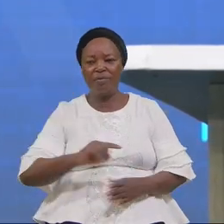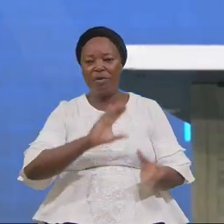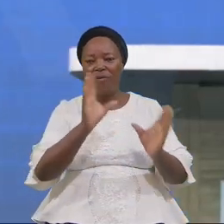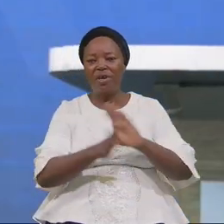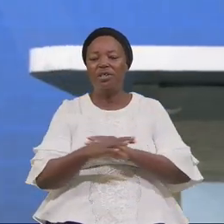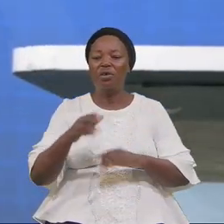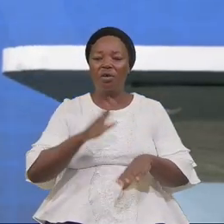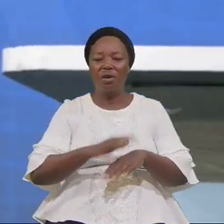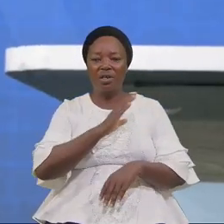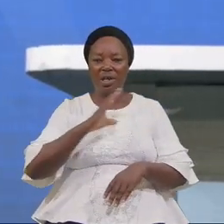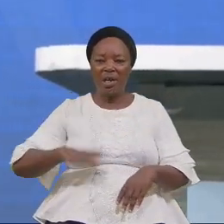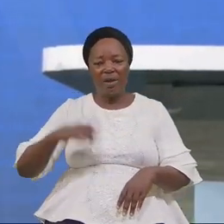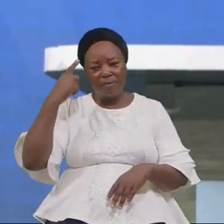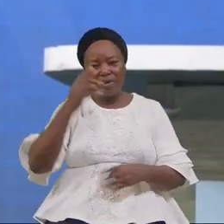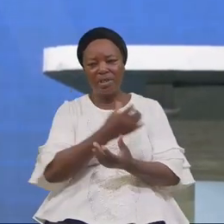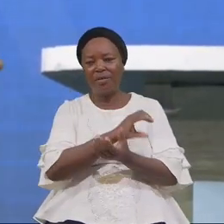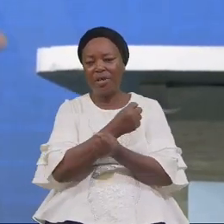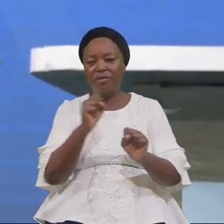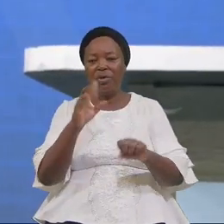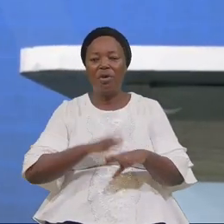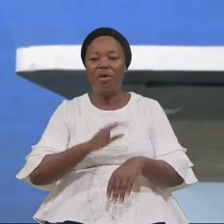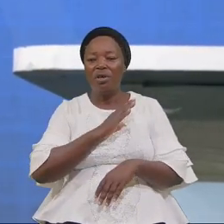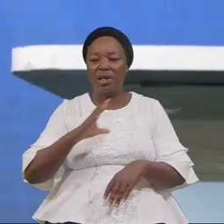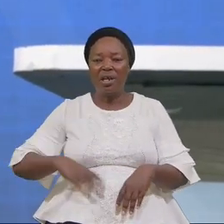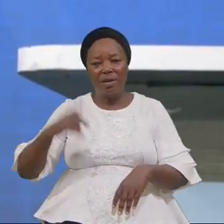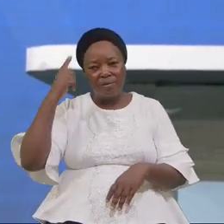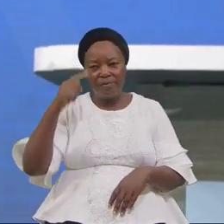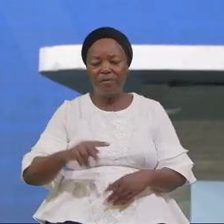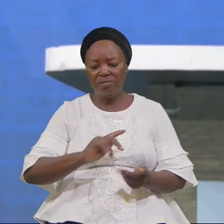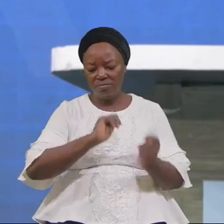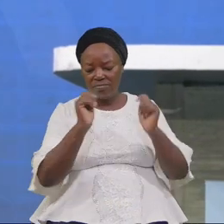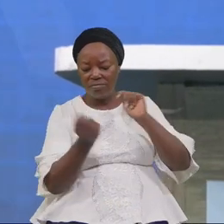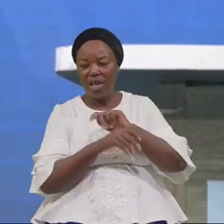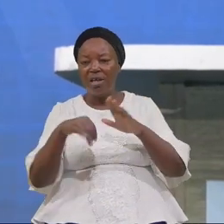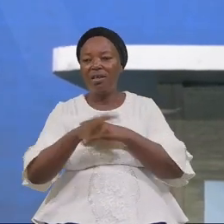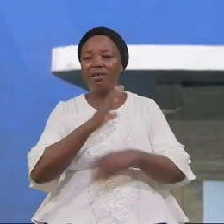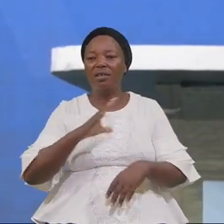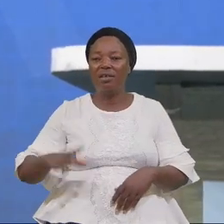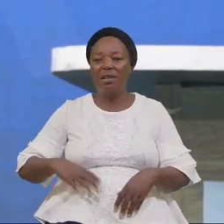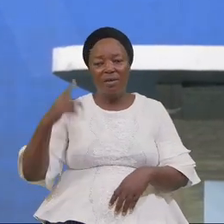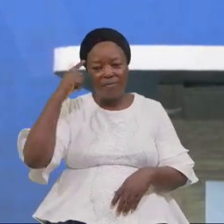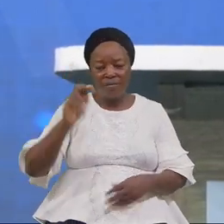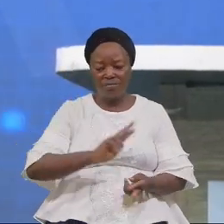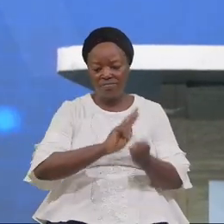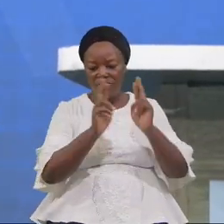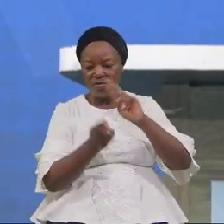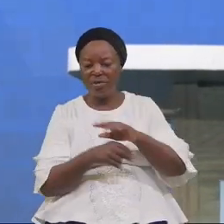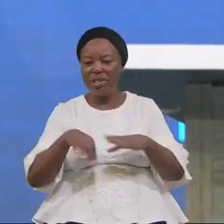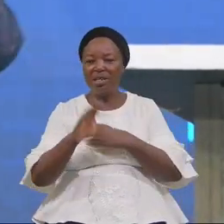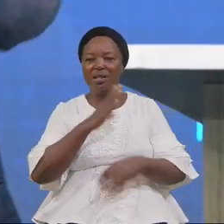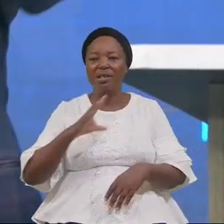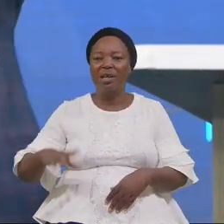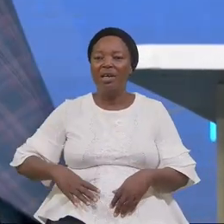for salvation on Christ, for reformation in Christ, for regeneration in